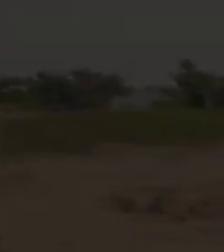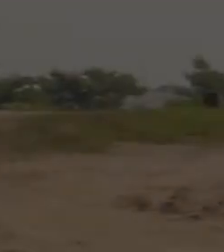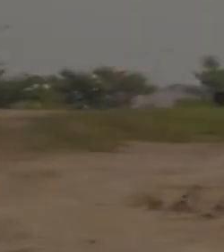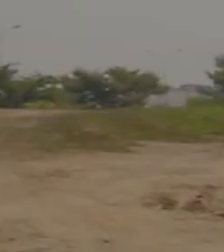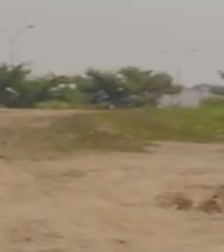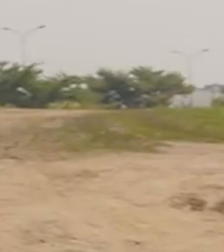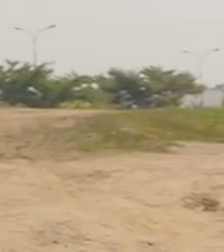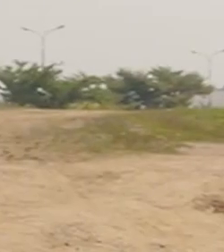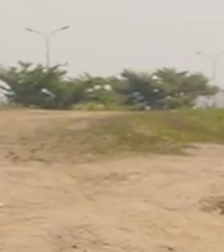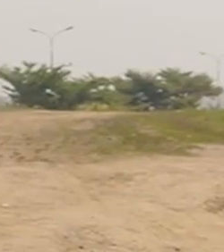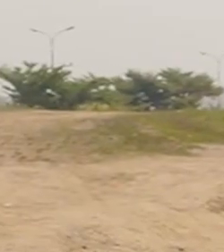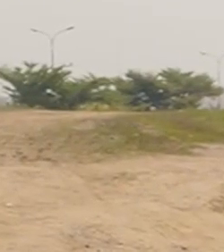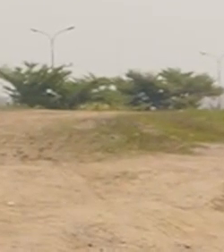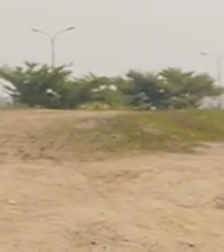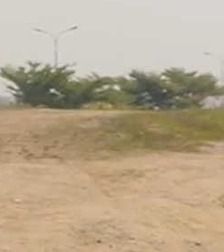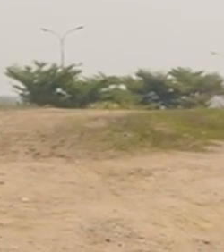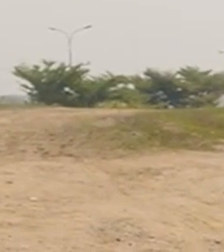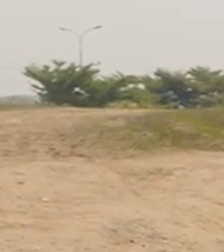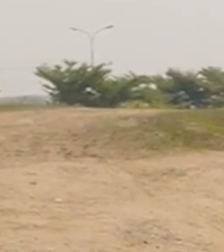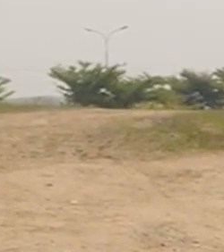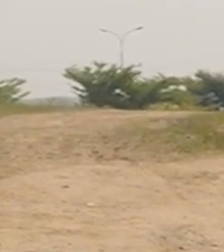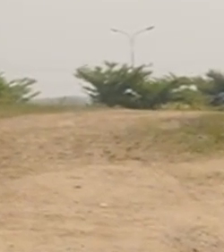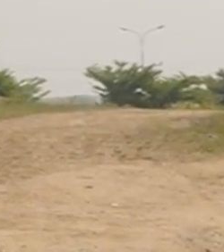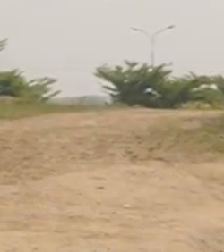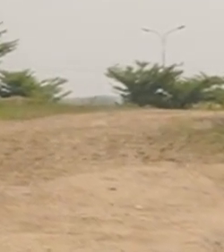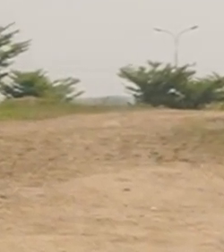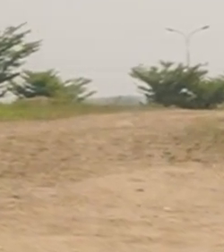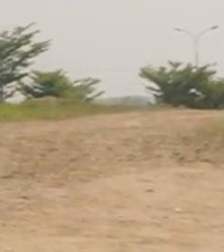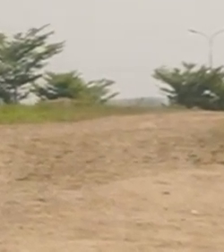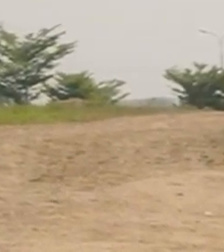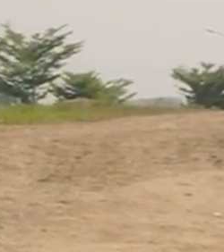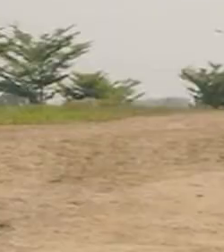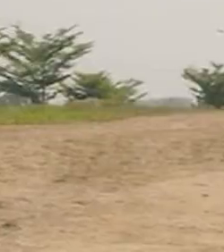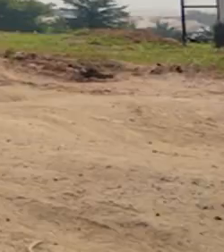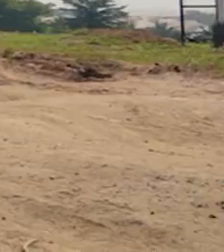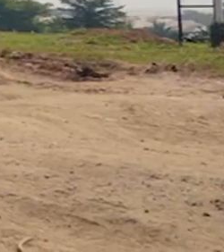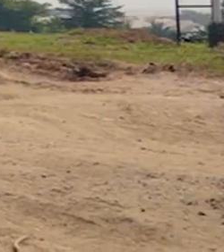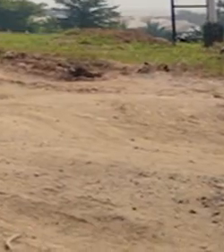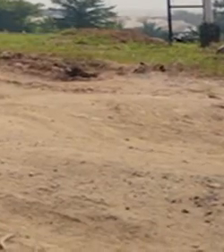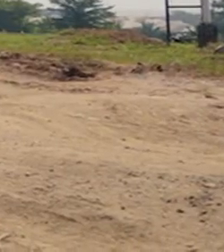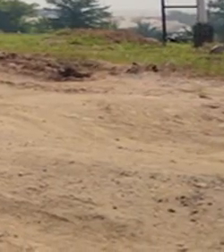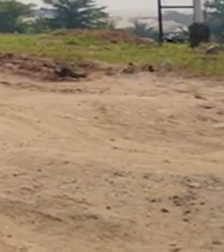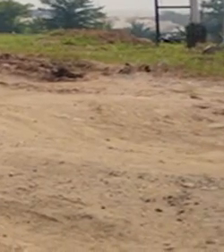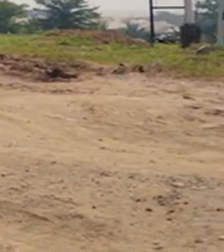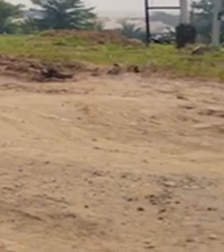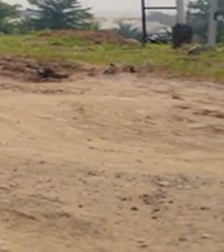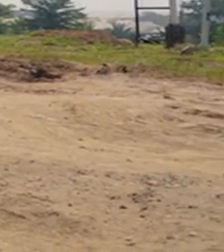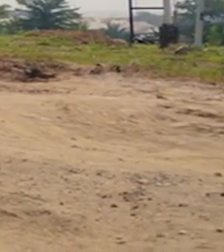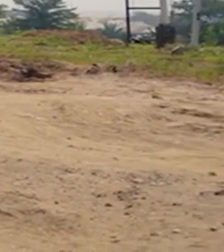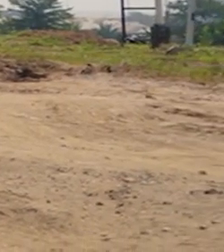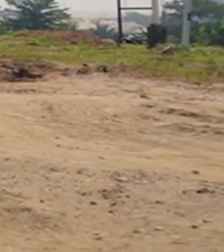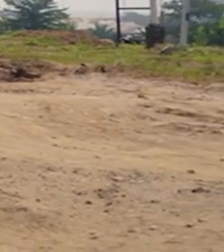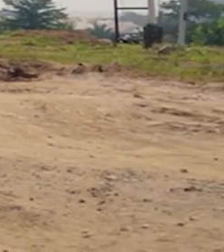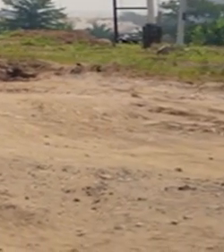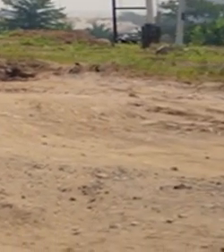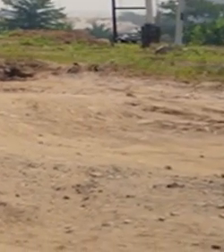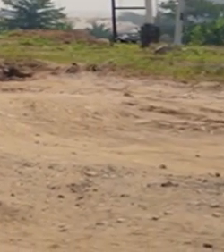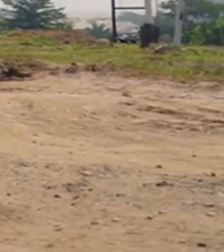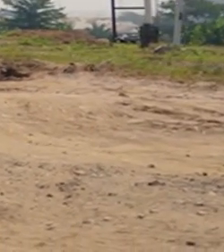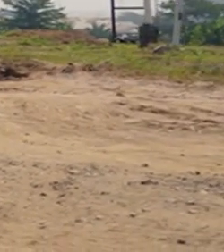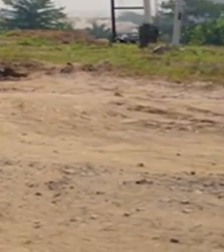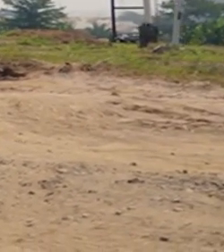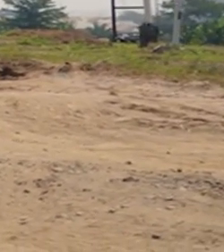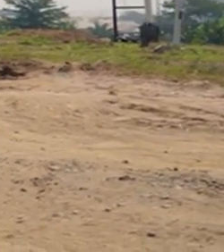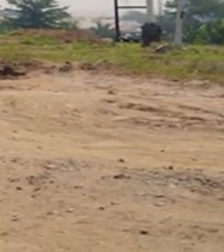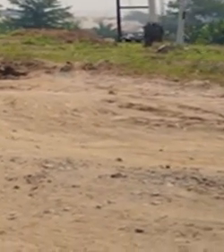doing good. He will do good in your life. He will heal all that are oppressed of